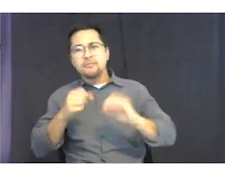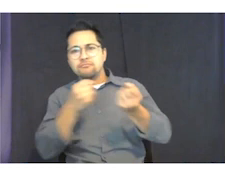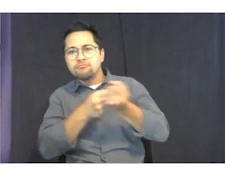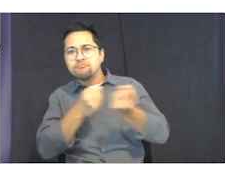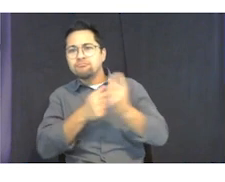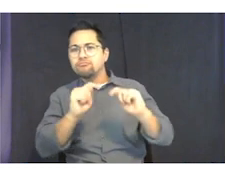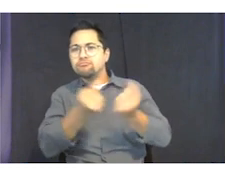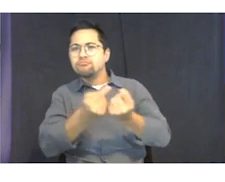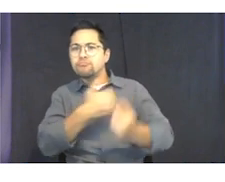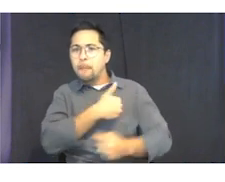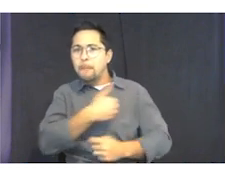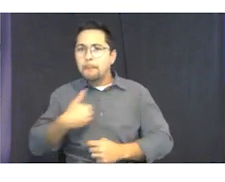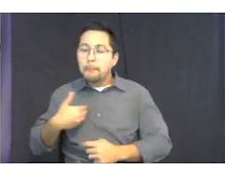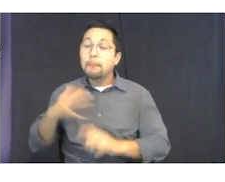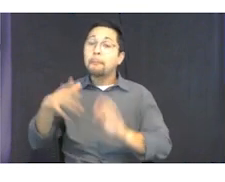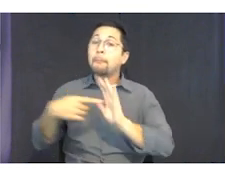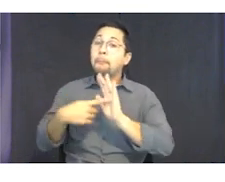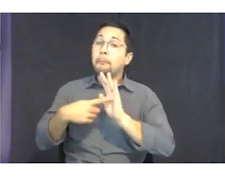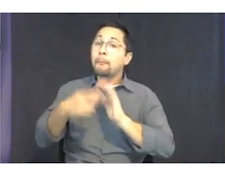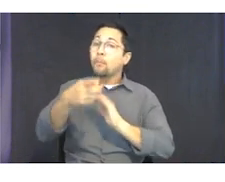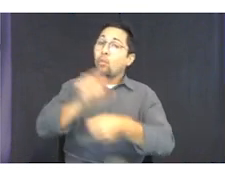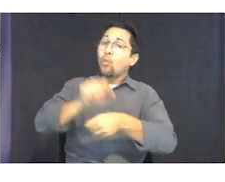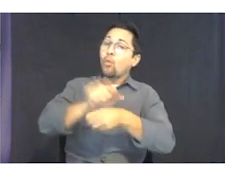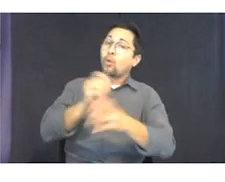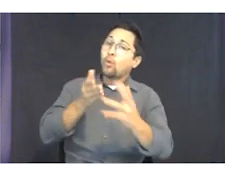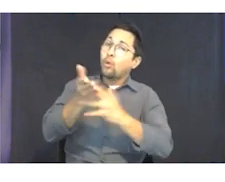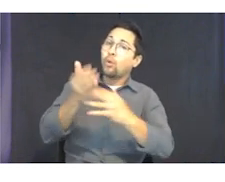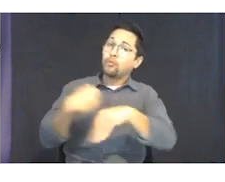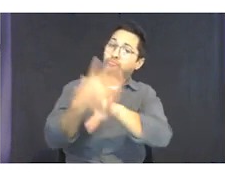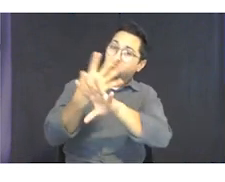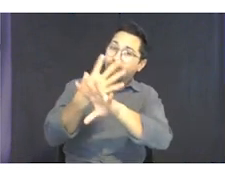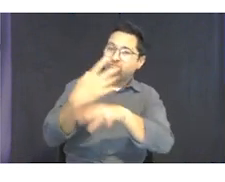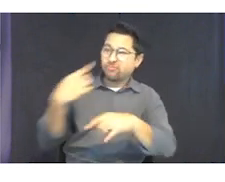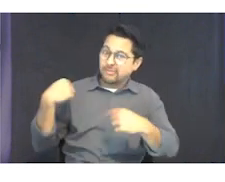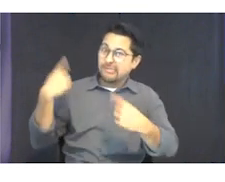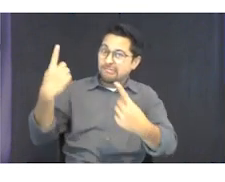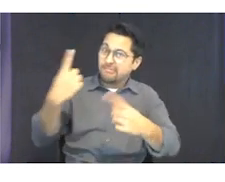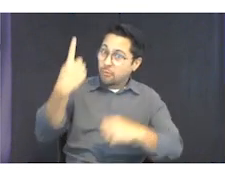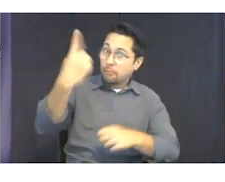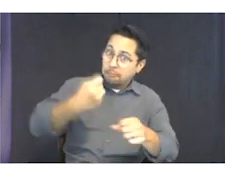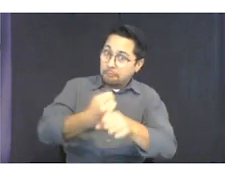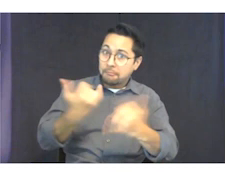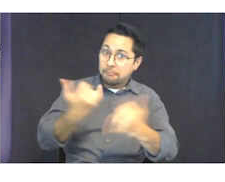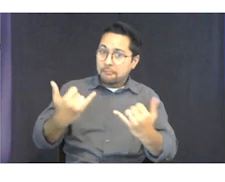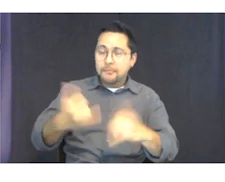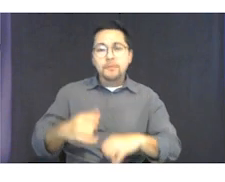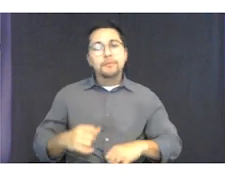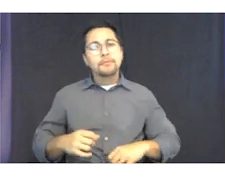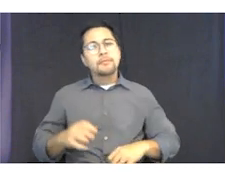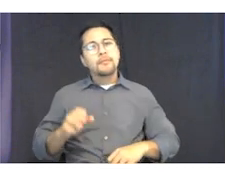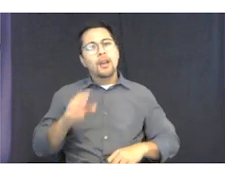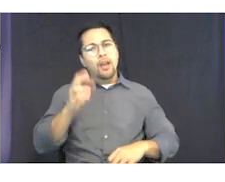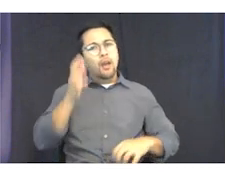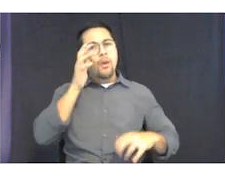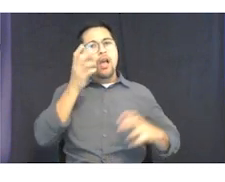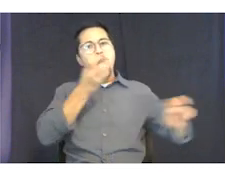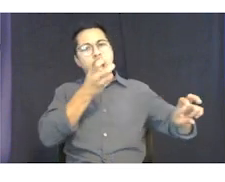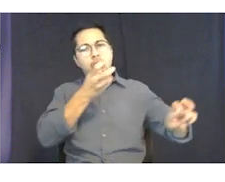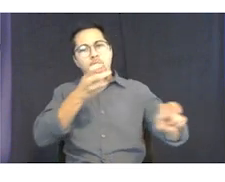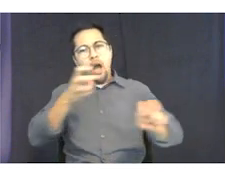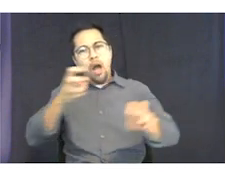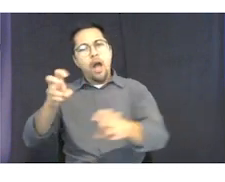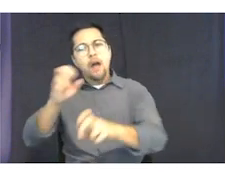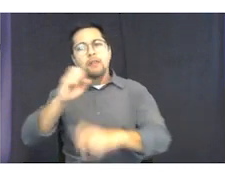in a working environment, let's say you've been working virtually for over a year now and you're migrating back to